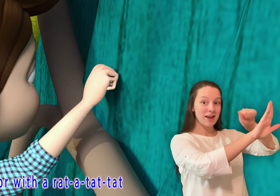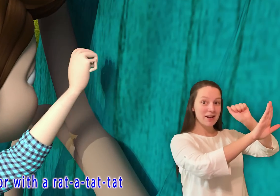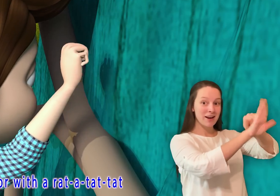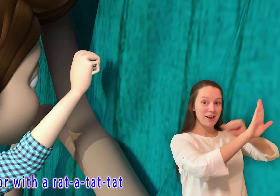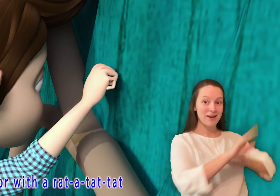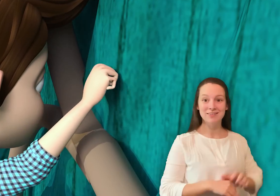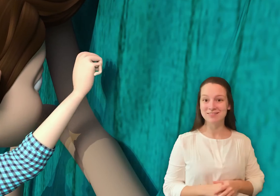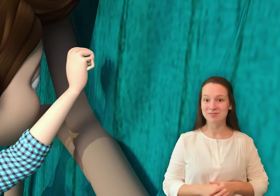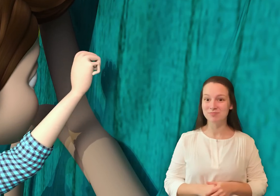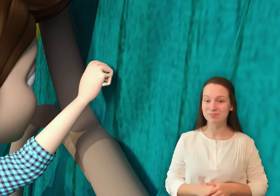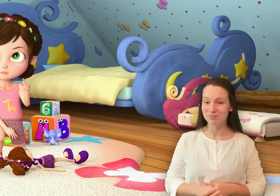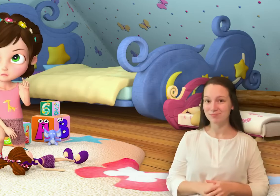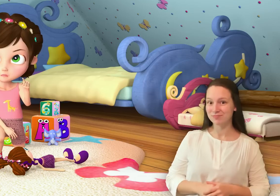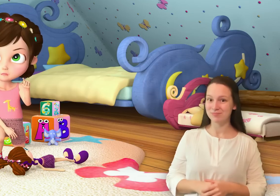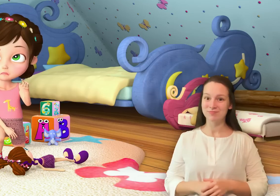a ratat